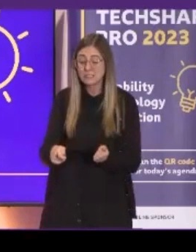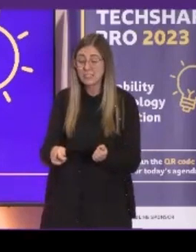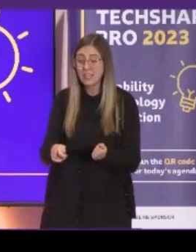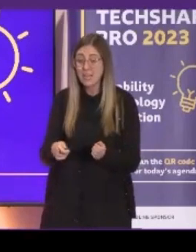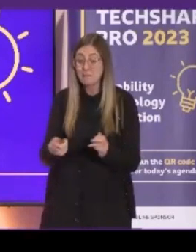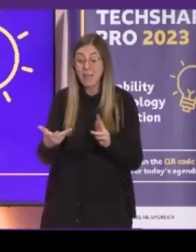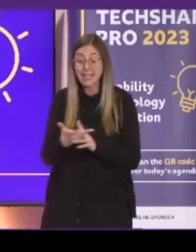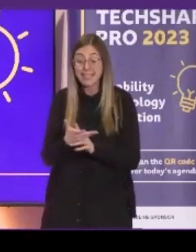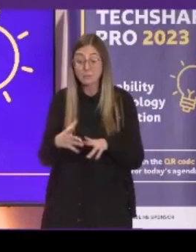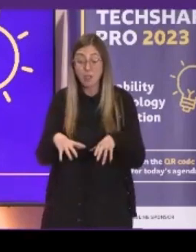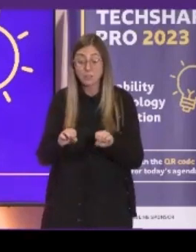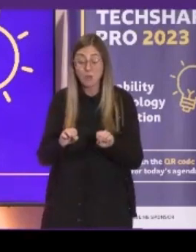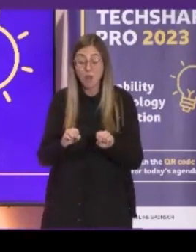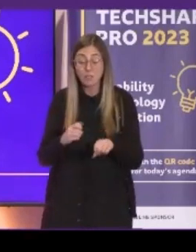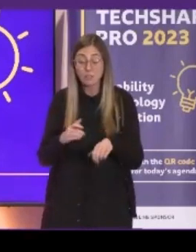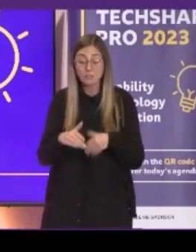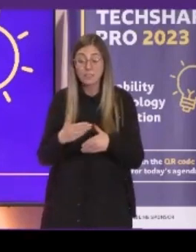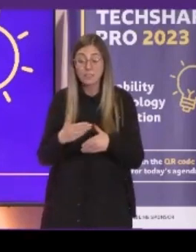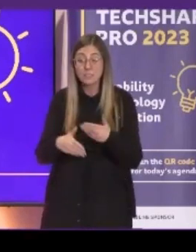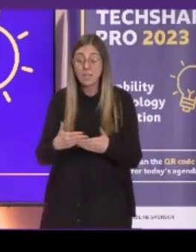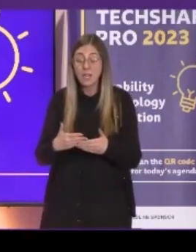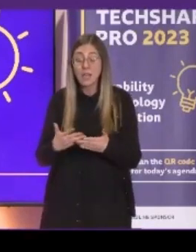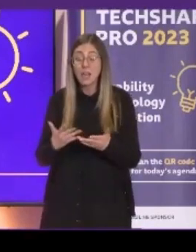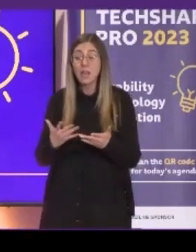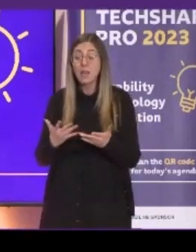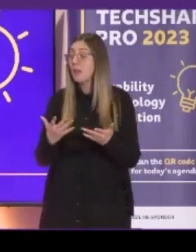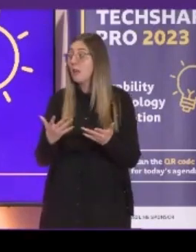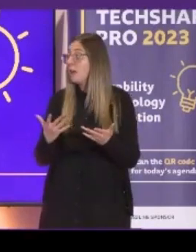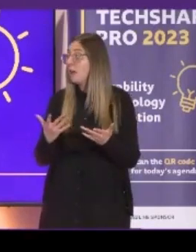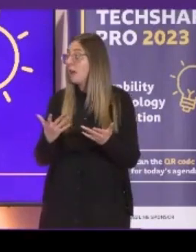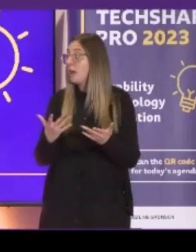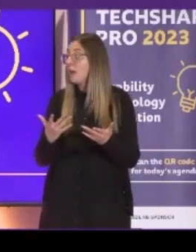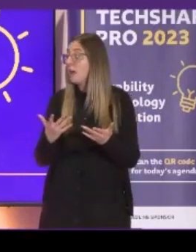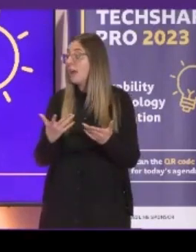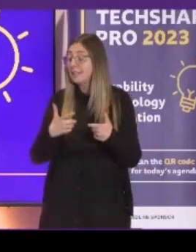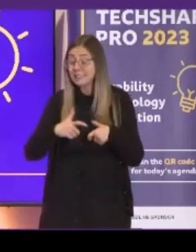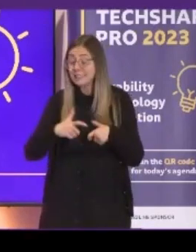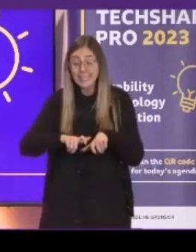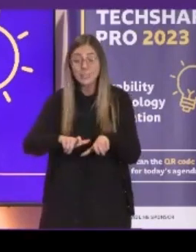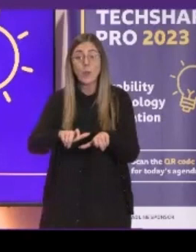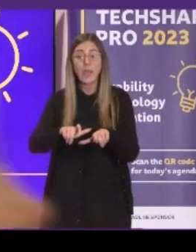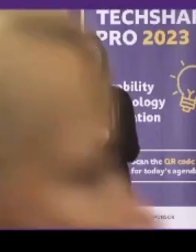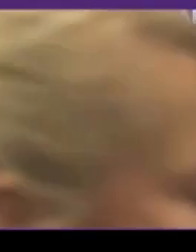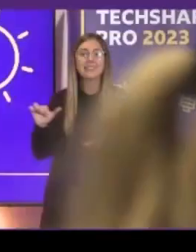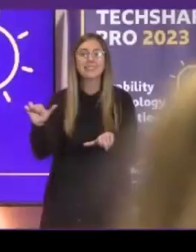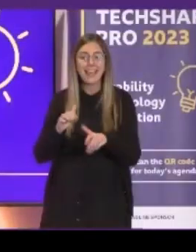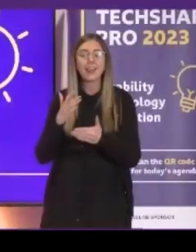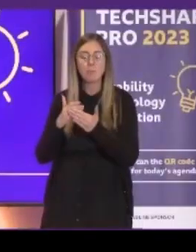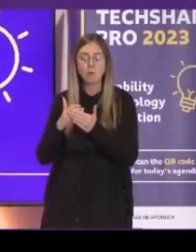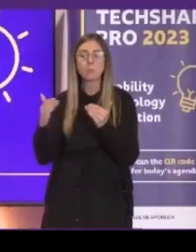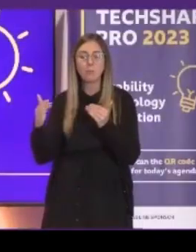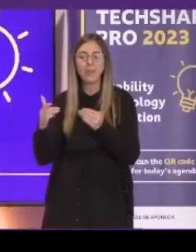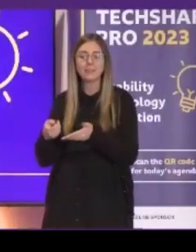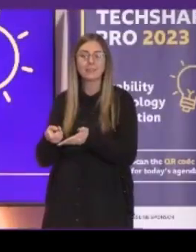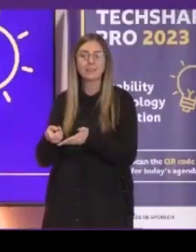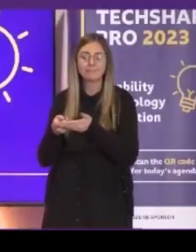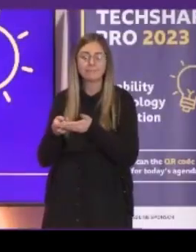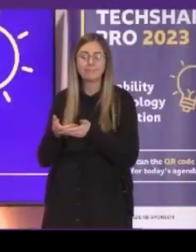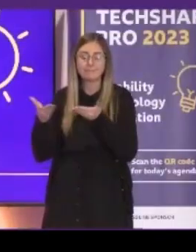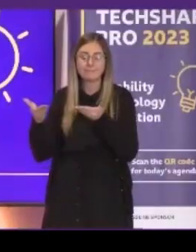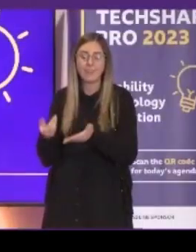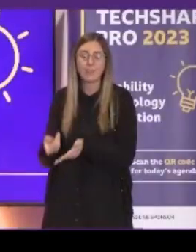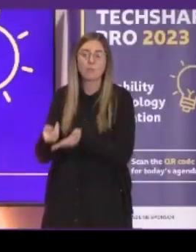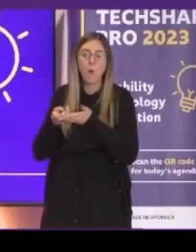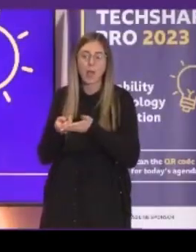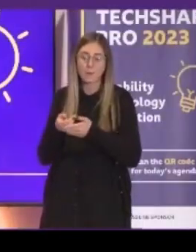from the start, but if it's something they're continuing to maintain, it still has to meet the standards, still has to be usable